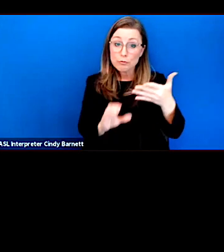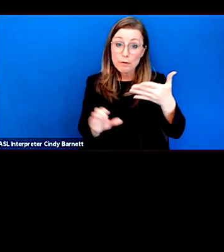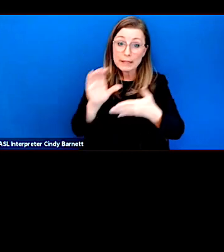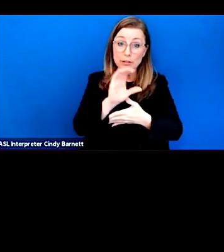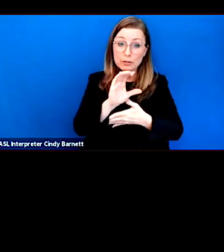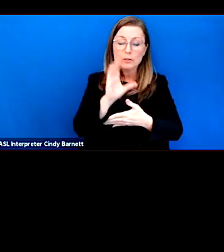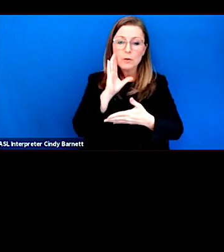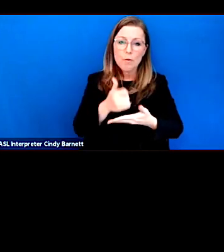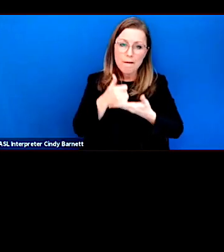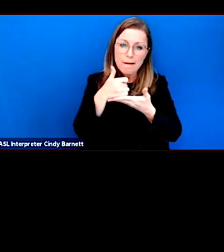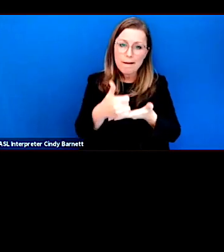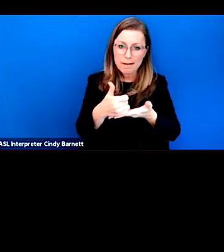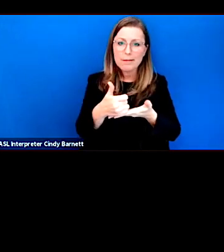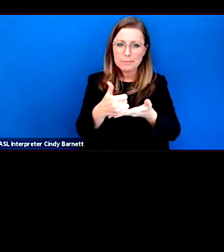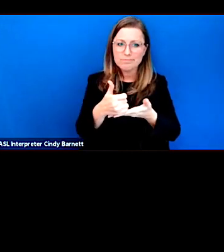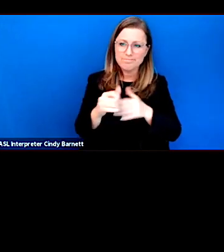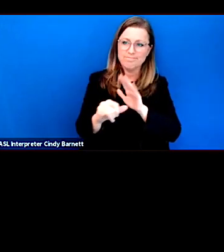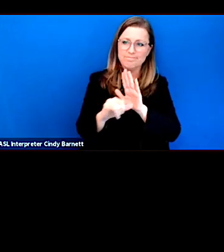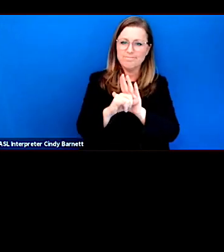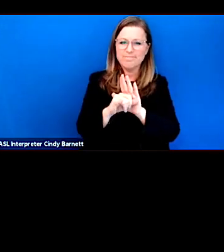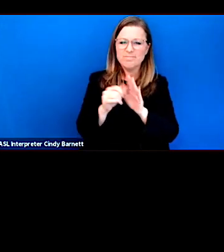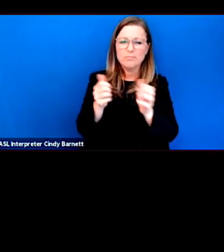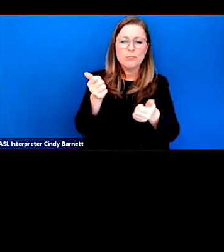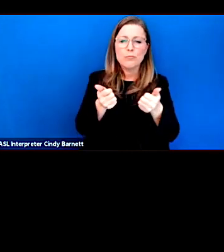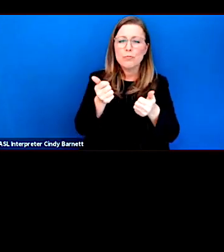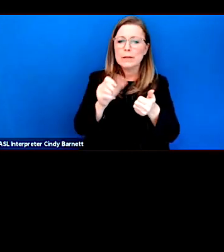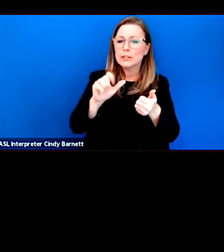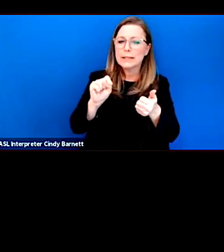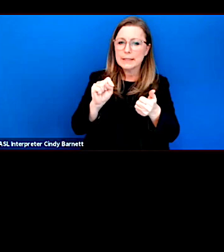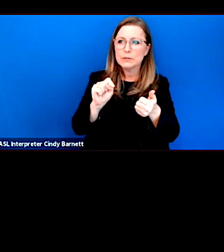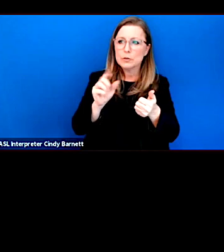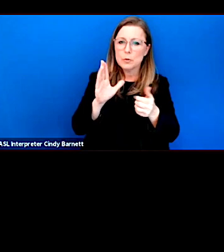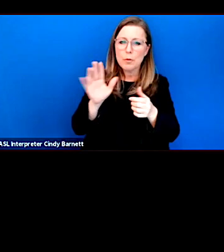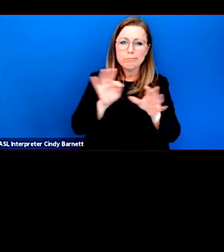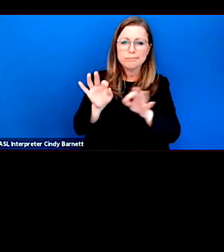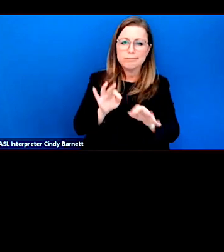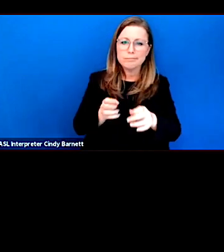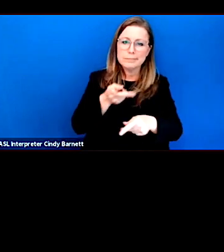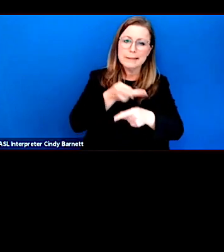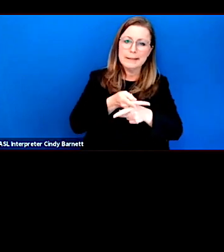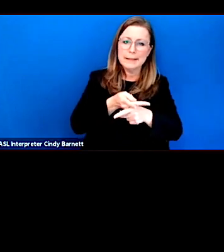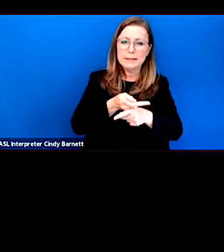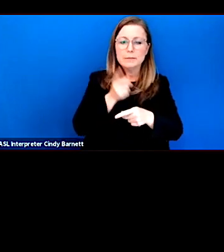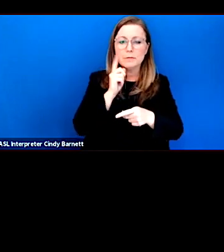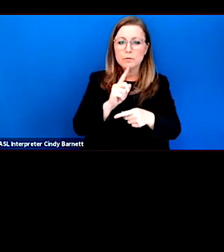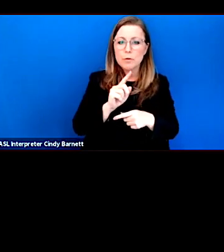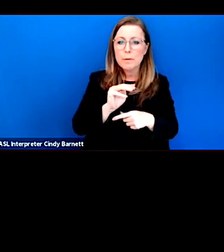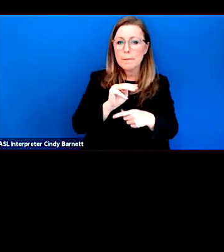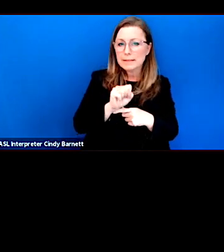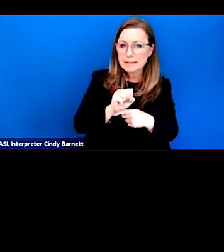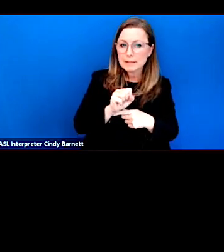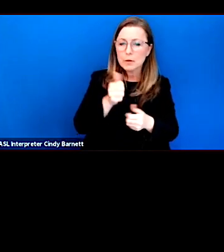the literature that you want to keep for your metasynthesis and literature you want to exclude.